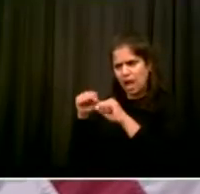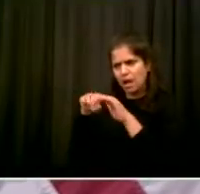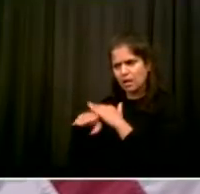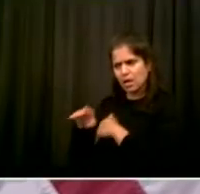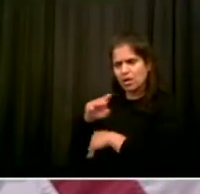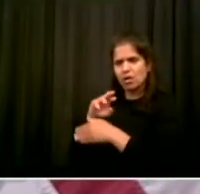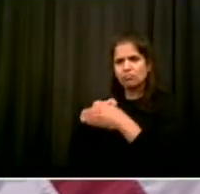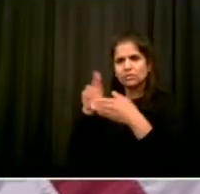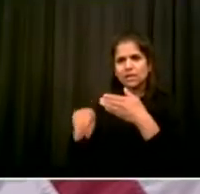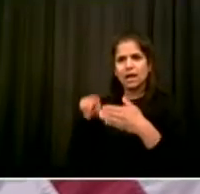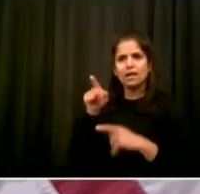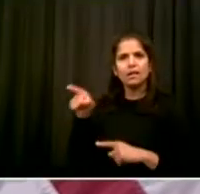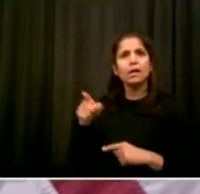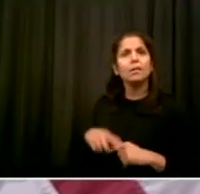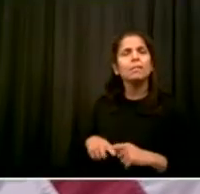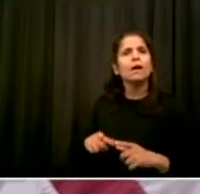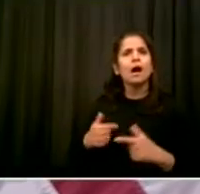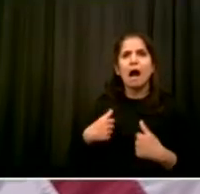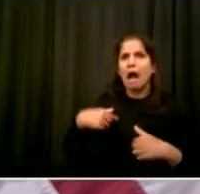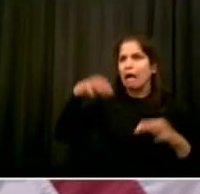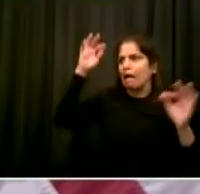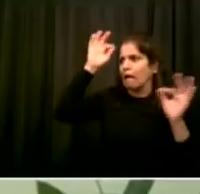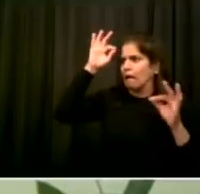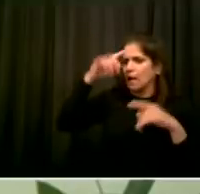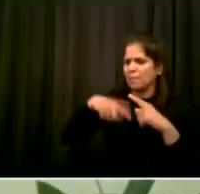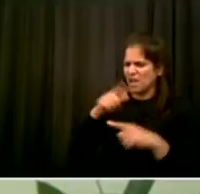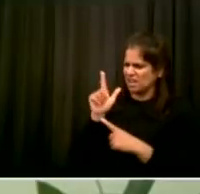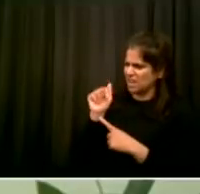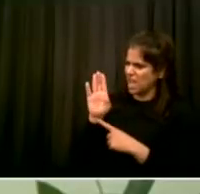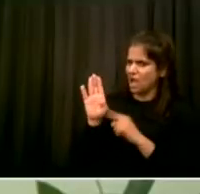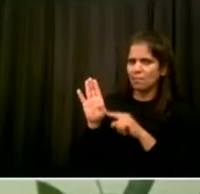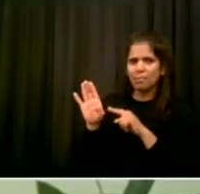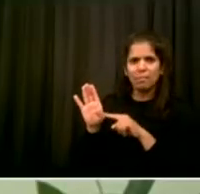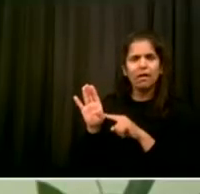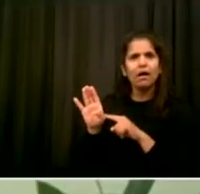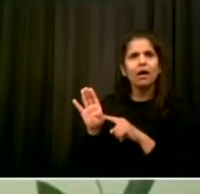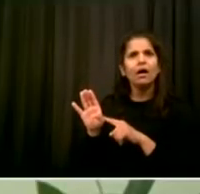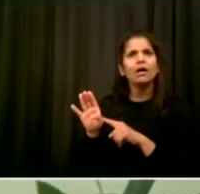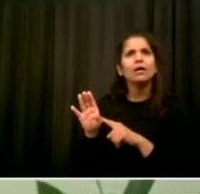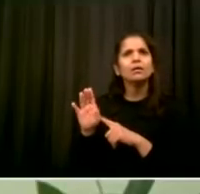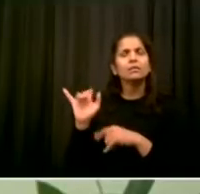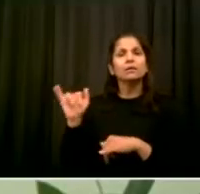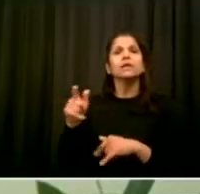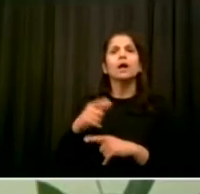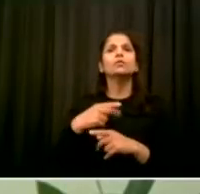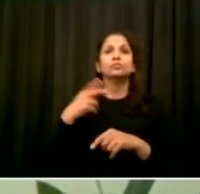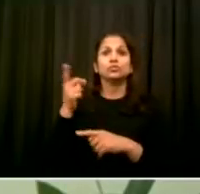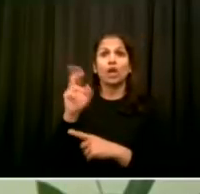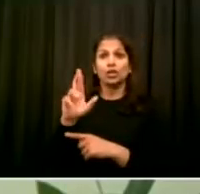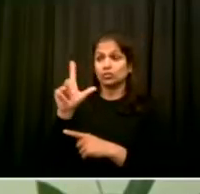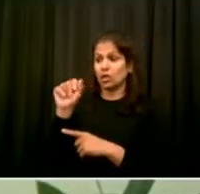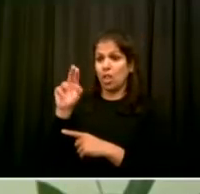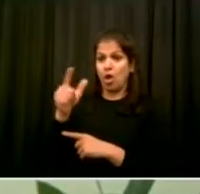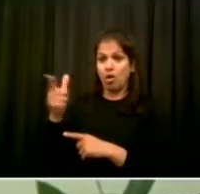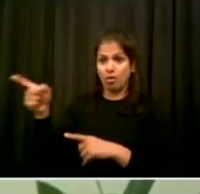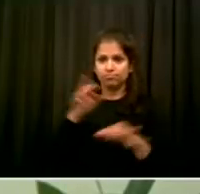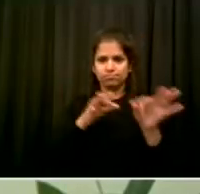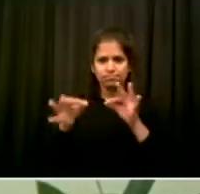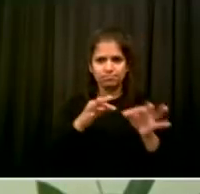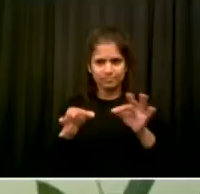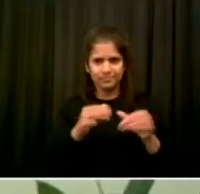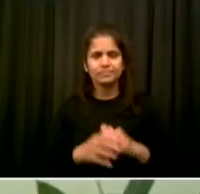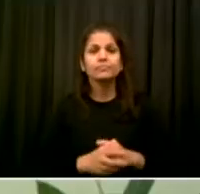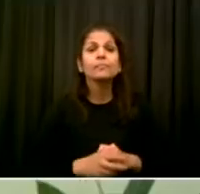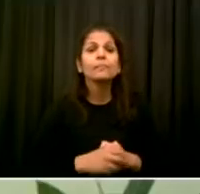Yeah, so BioReference is a laboratory. So we would have to know the specifics about where you were tested to understand the link to